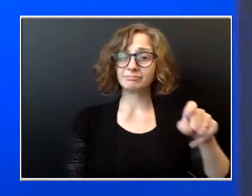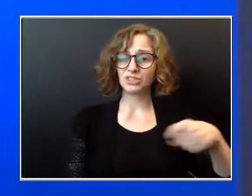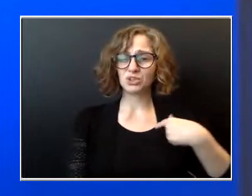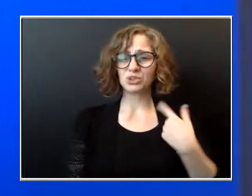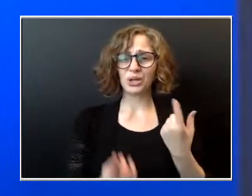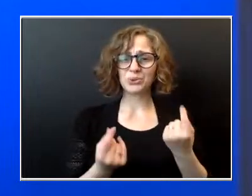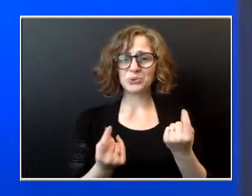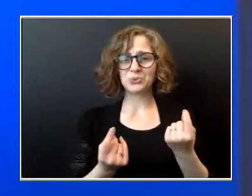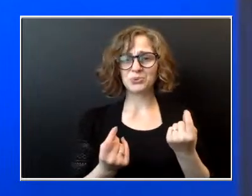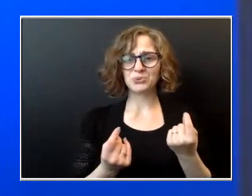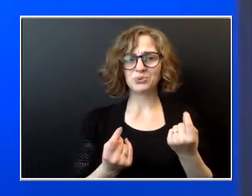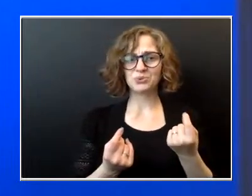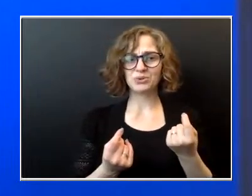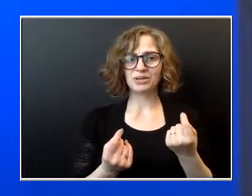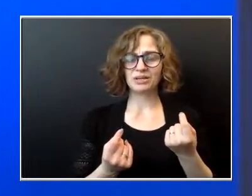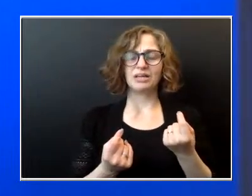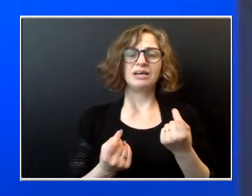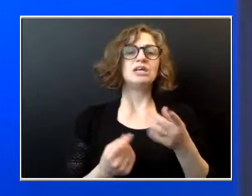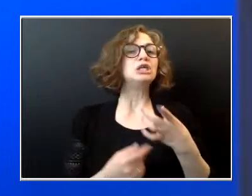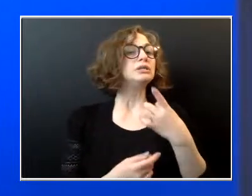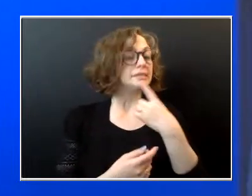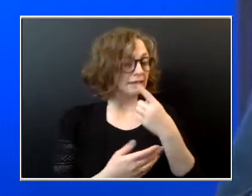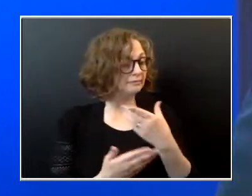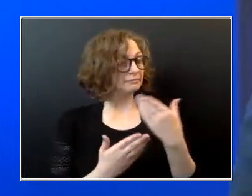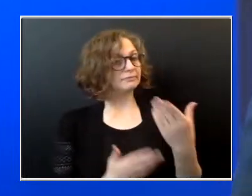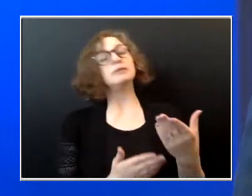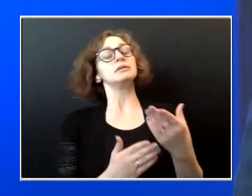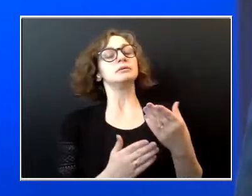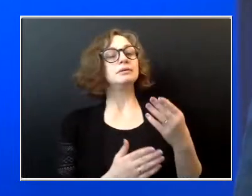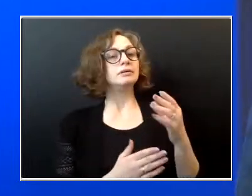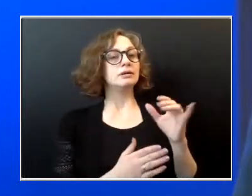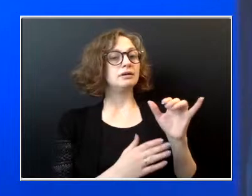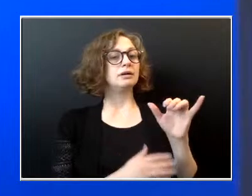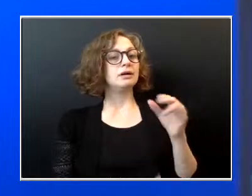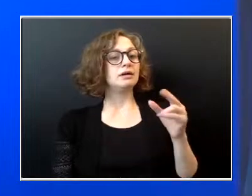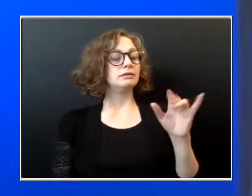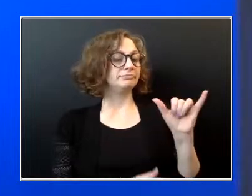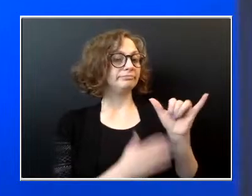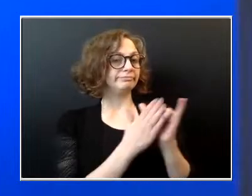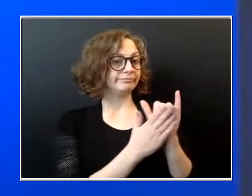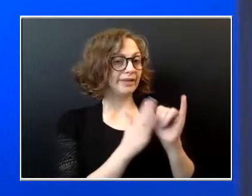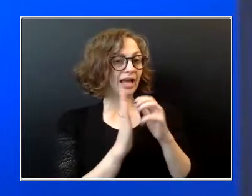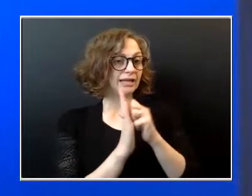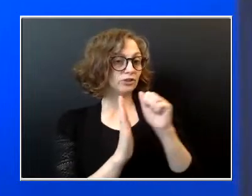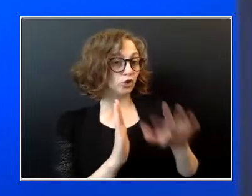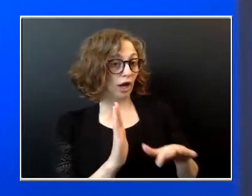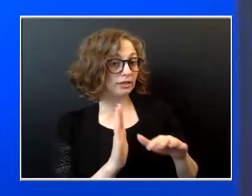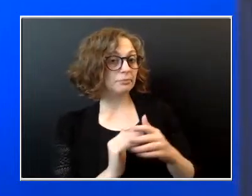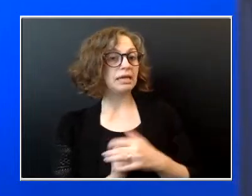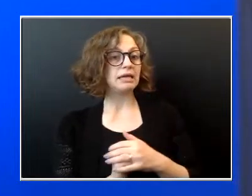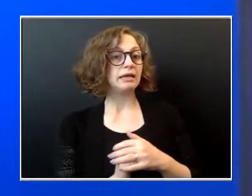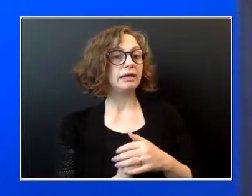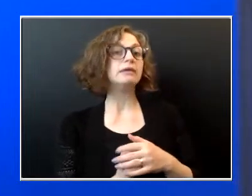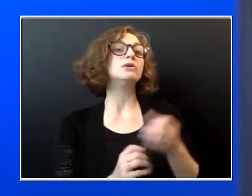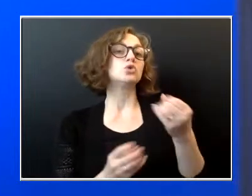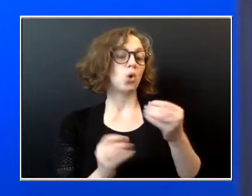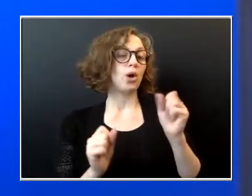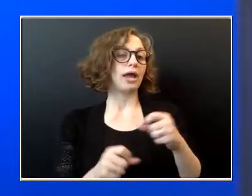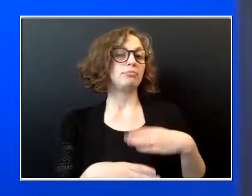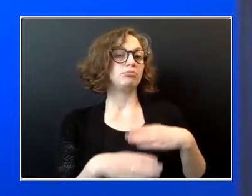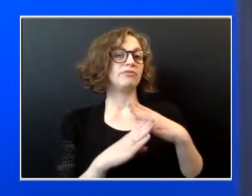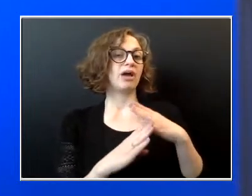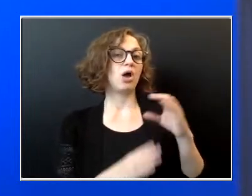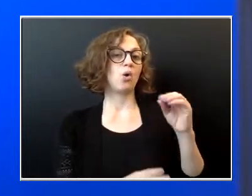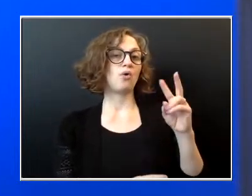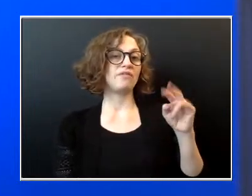get I would get a hysterectomy, and to prevent an ovarian cancer, and I also want you to see the